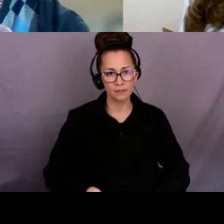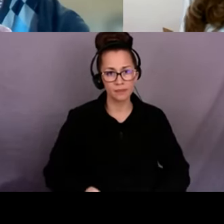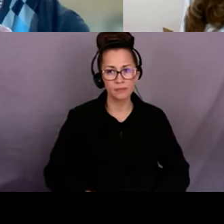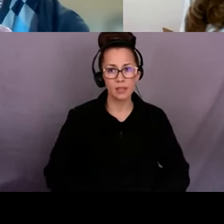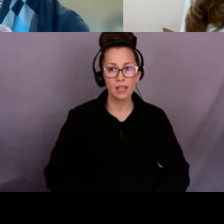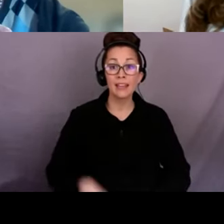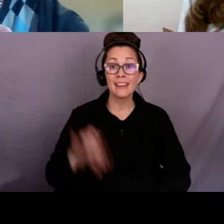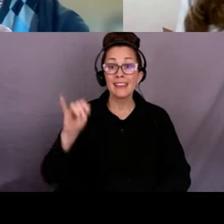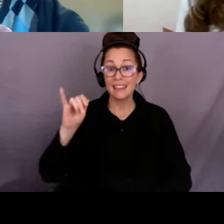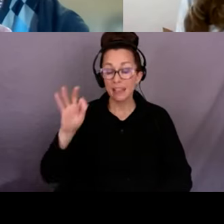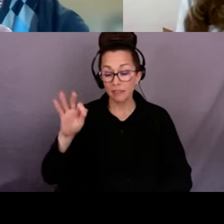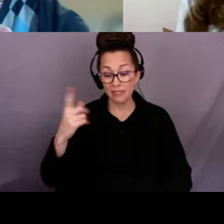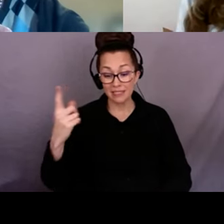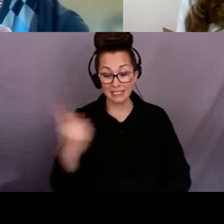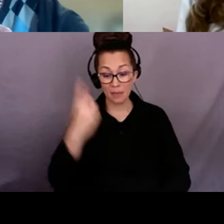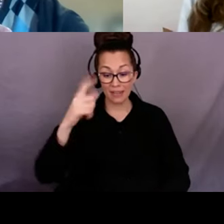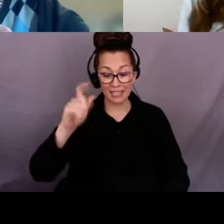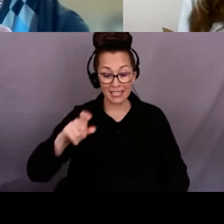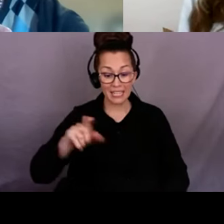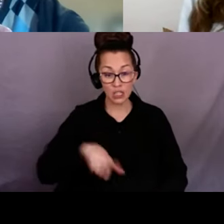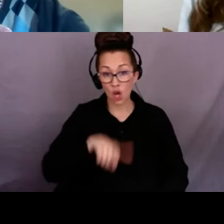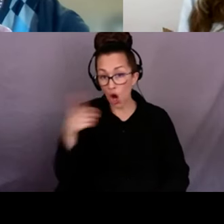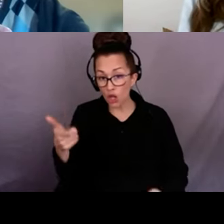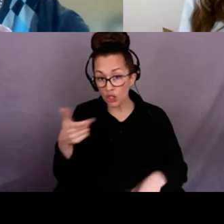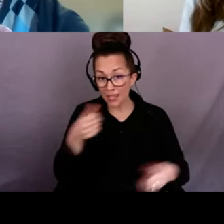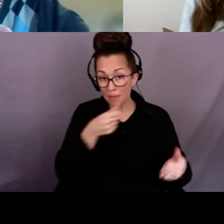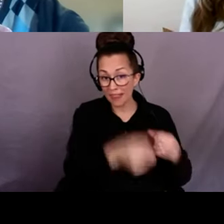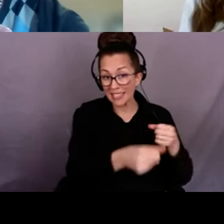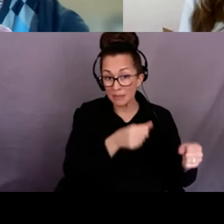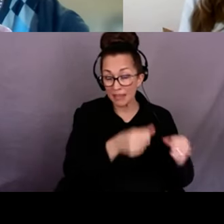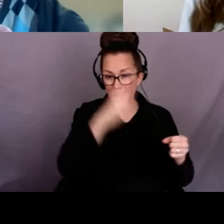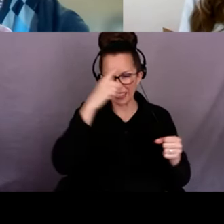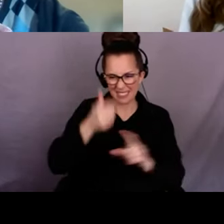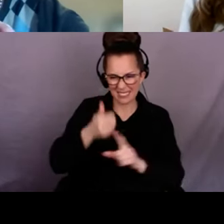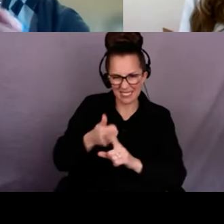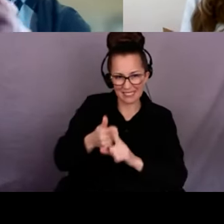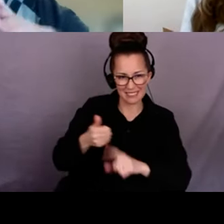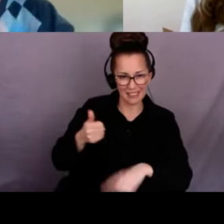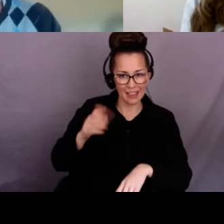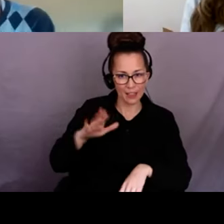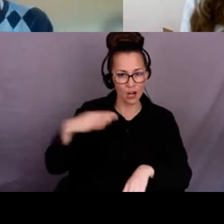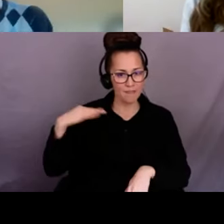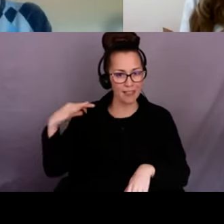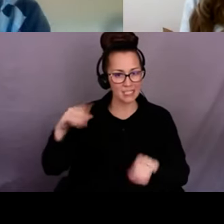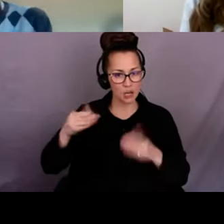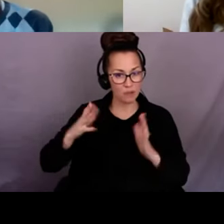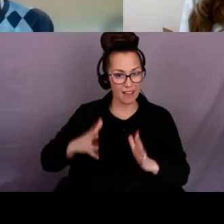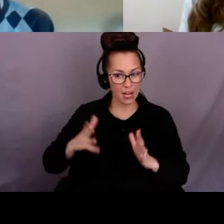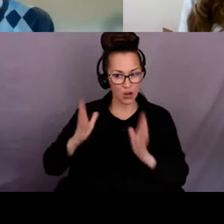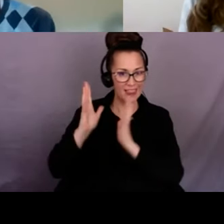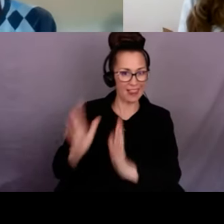If somebody needs alternate placement because they're in a hospital, because their voluntary provider has left them